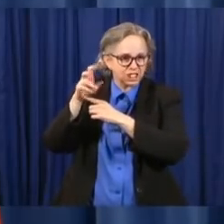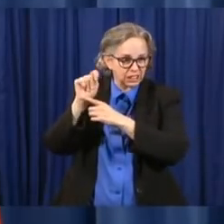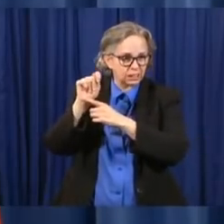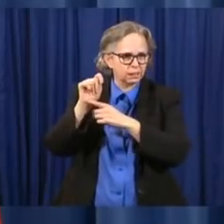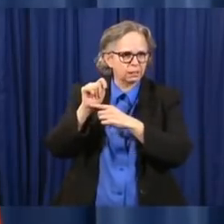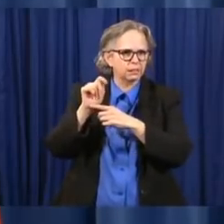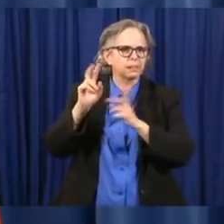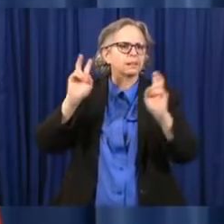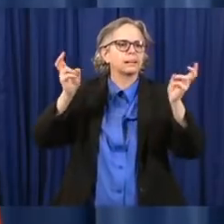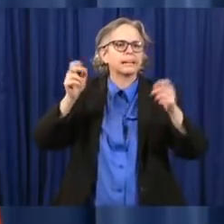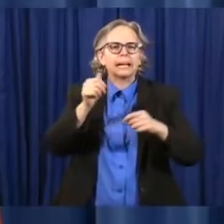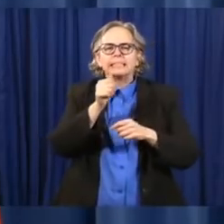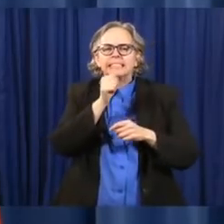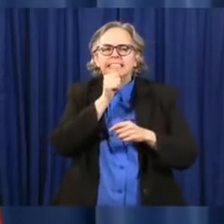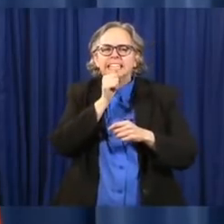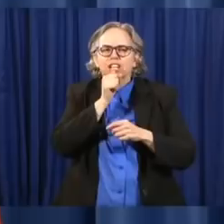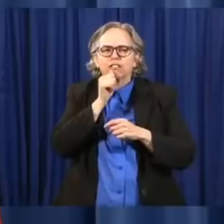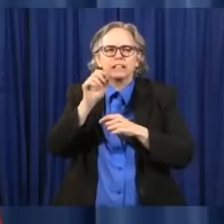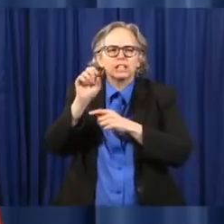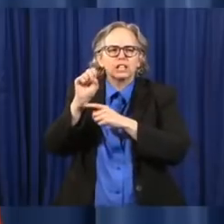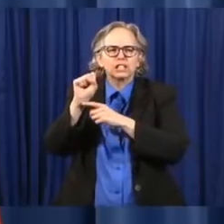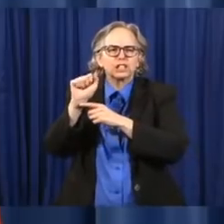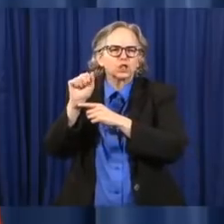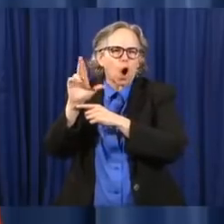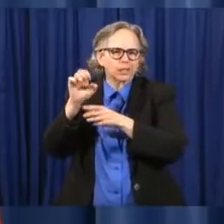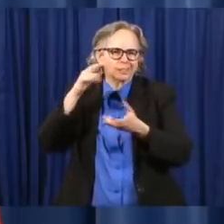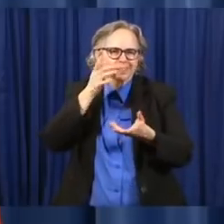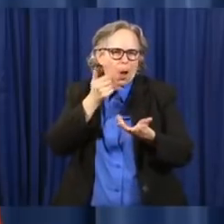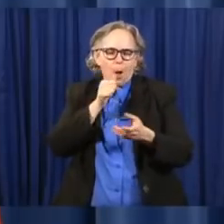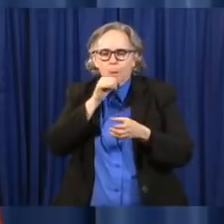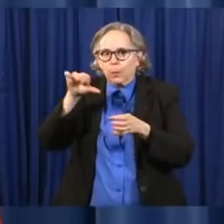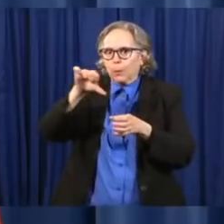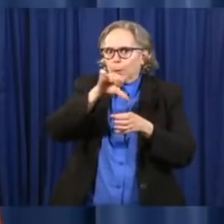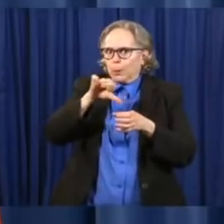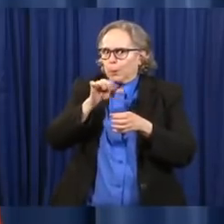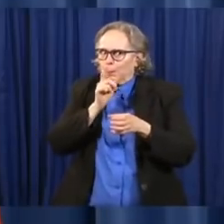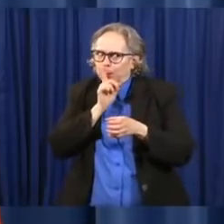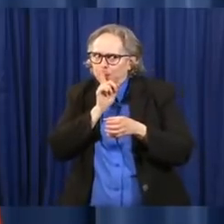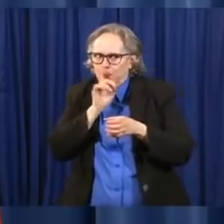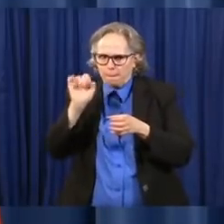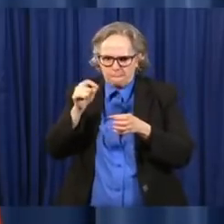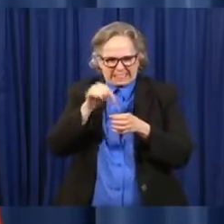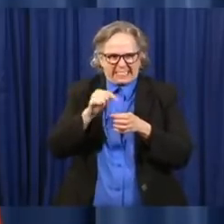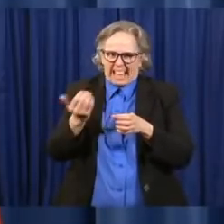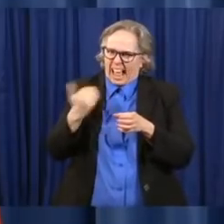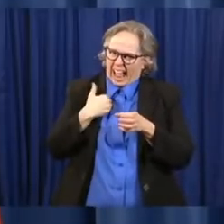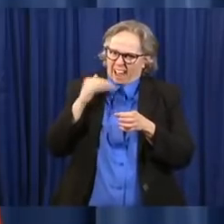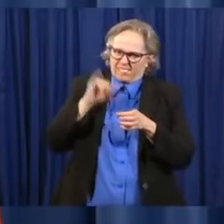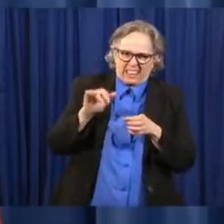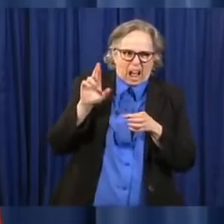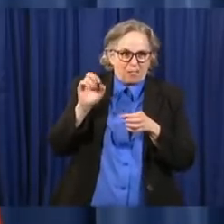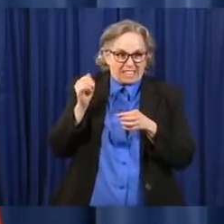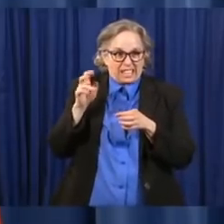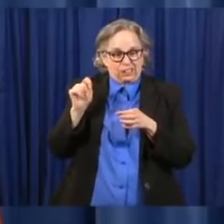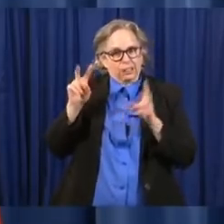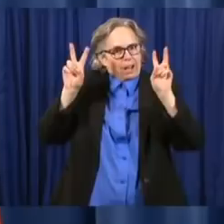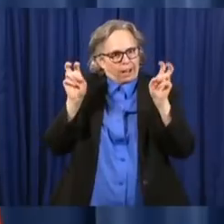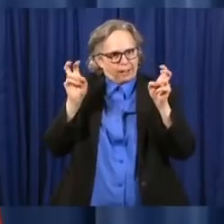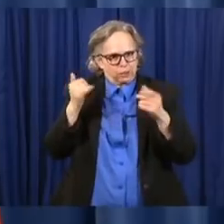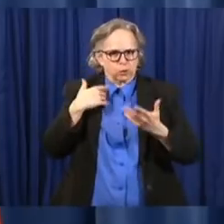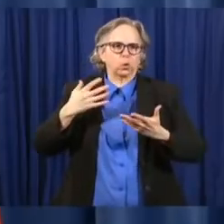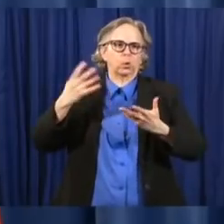necessary to tell if a sample does contain the COVID-19 virus or whether it does